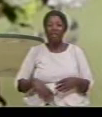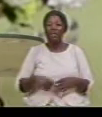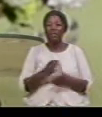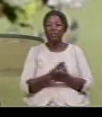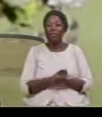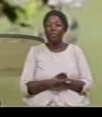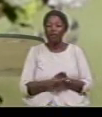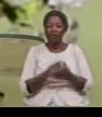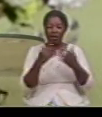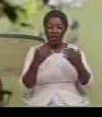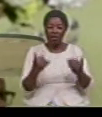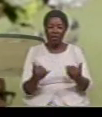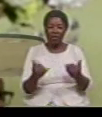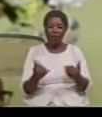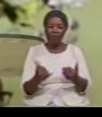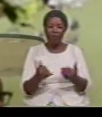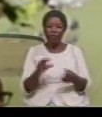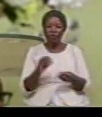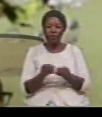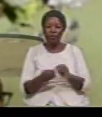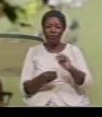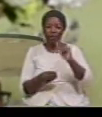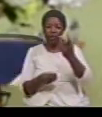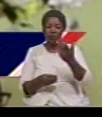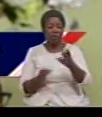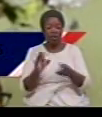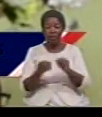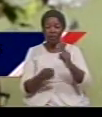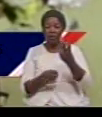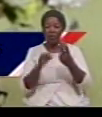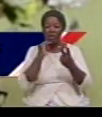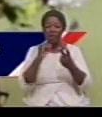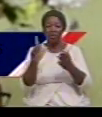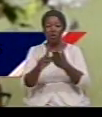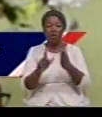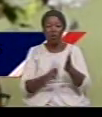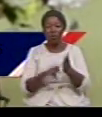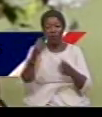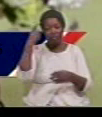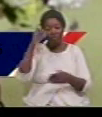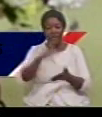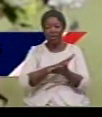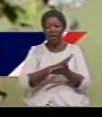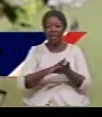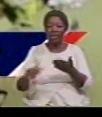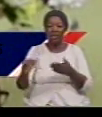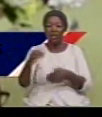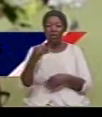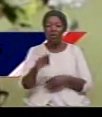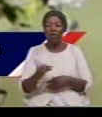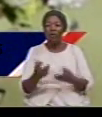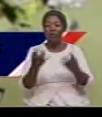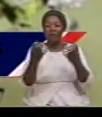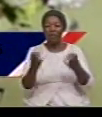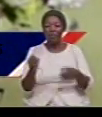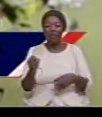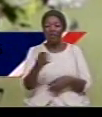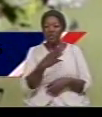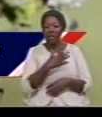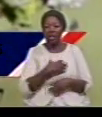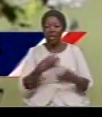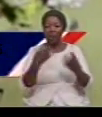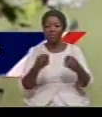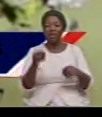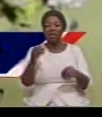laws for cleansing of lepers and leprosy in houses. In Leviticus chapter